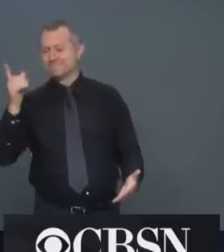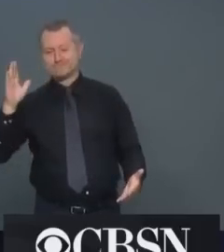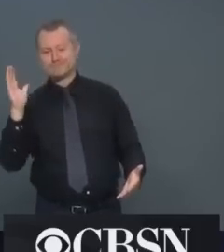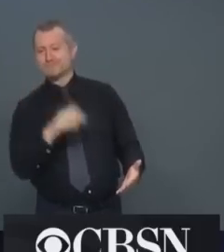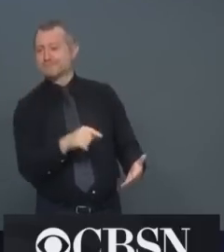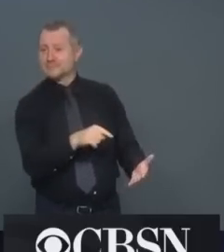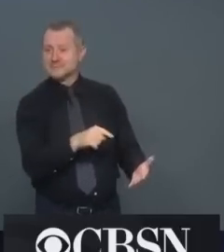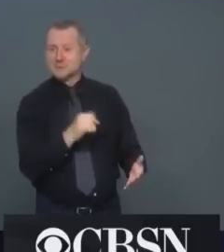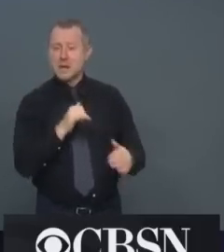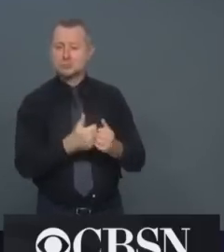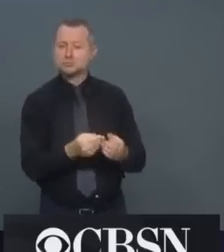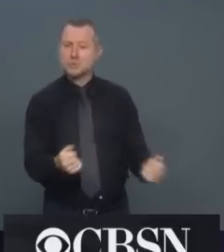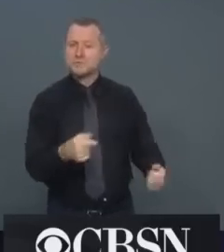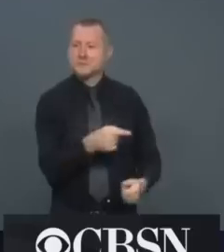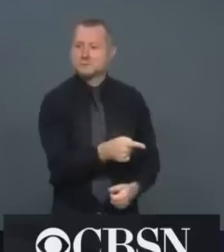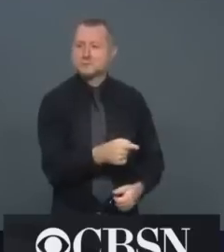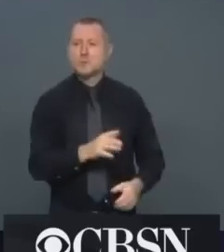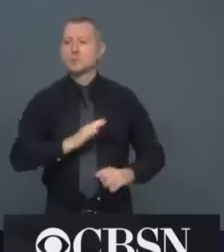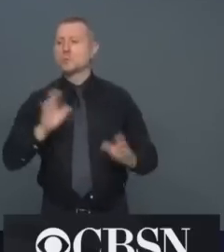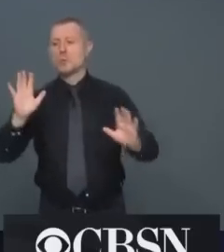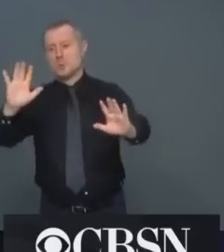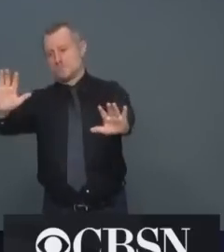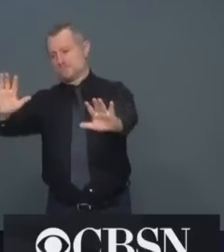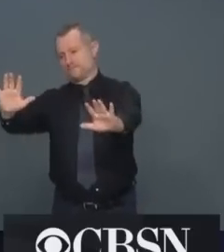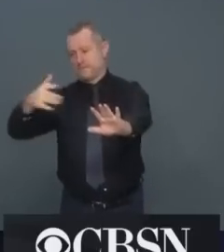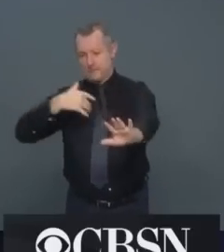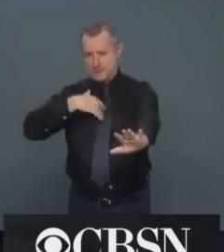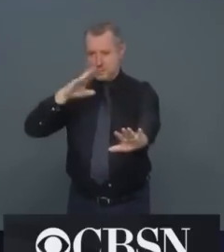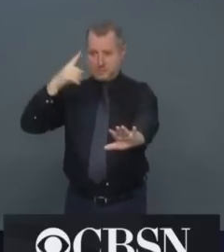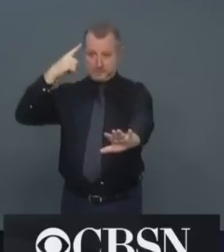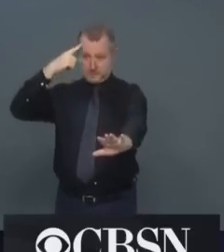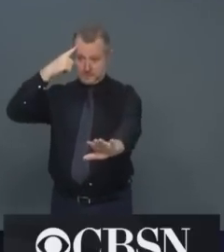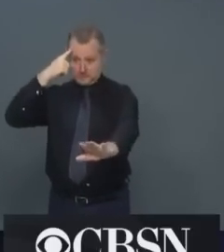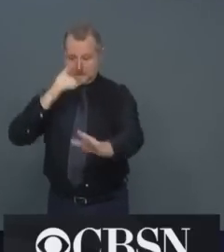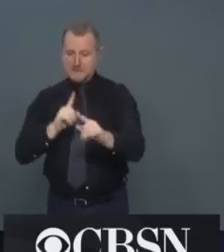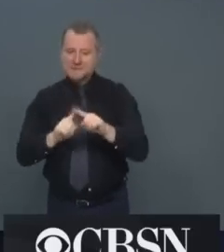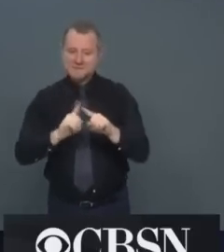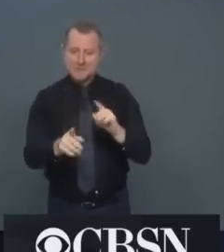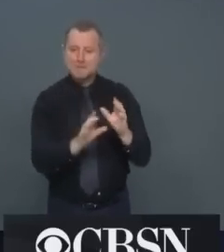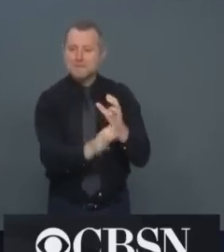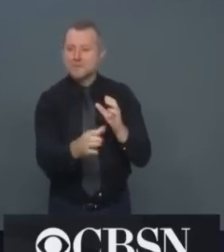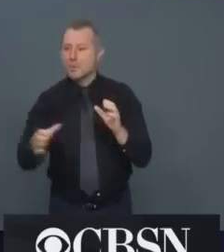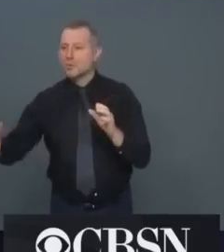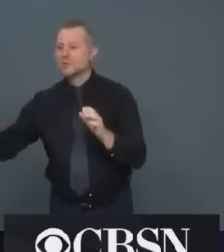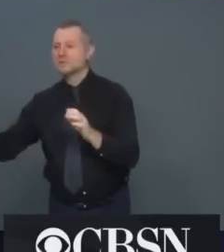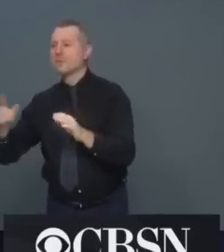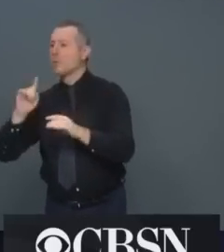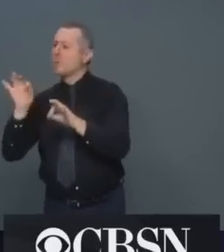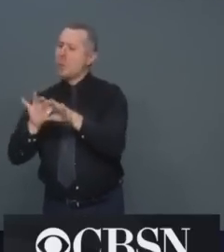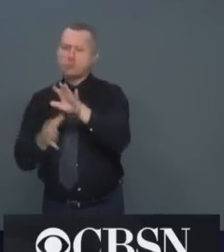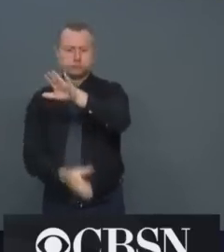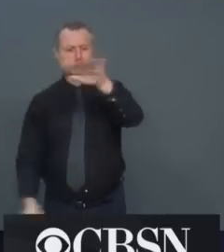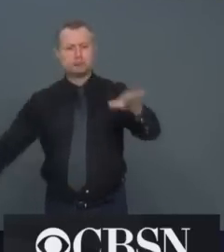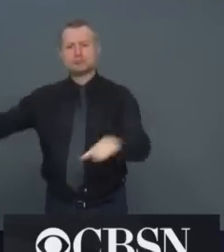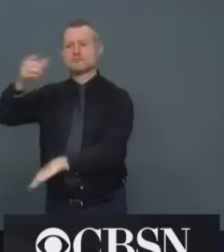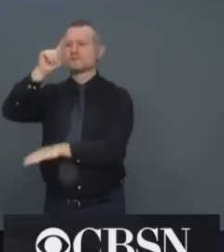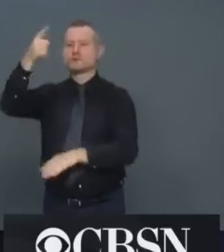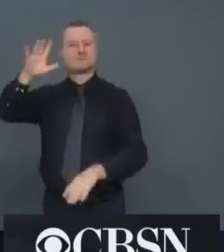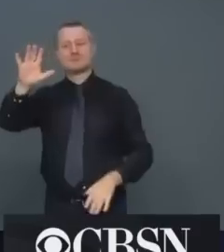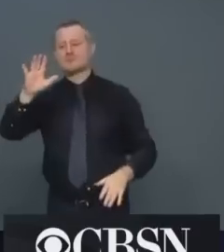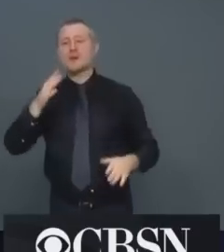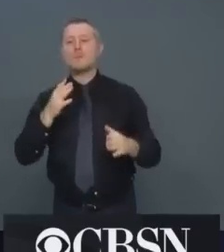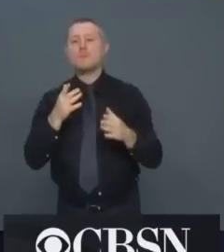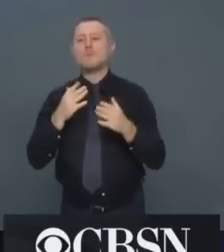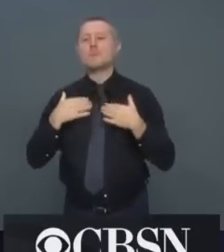say, well, I think minorities should be prioritized. Keep it on the health metrics. Now, the health metrics